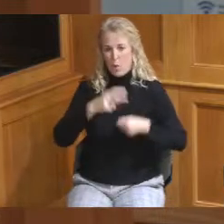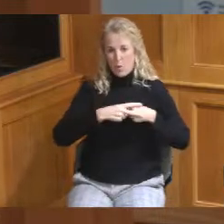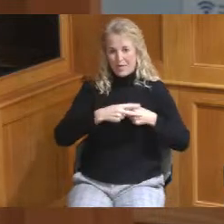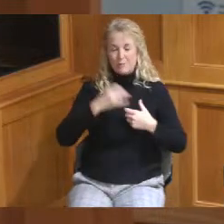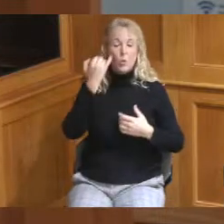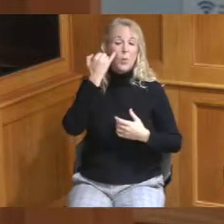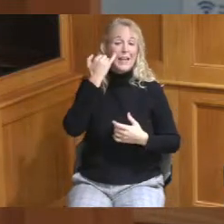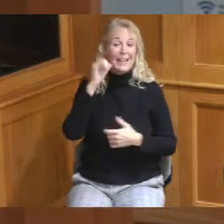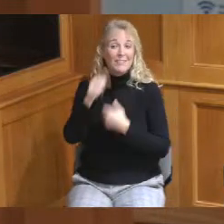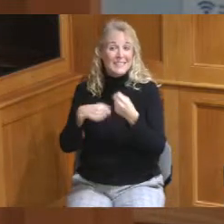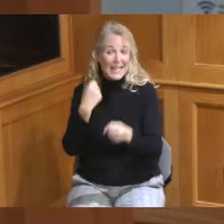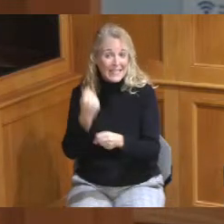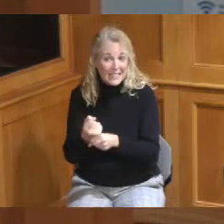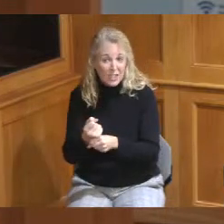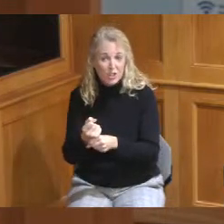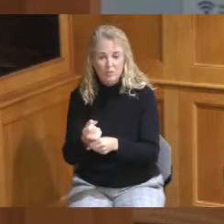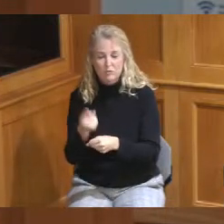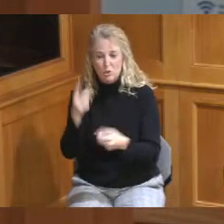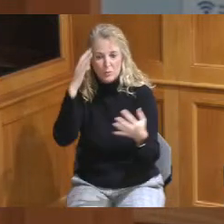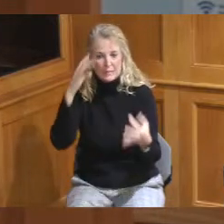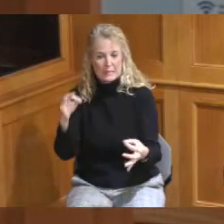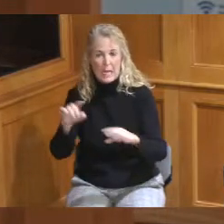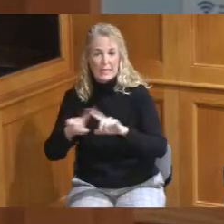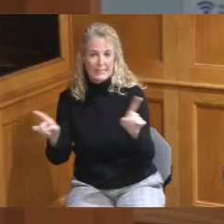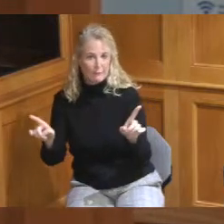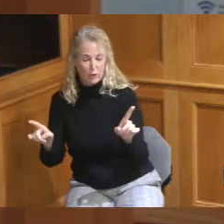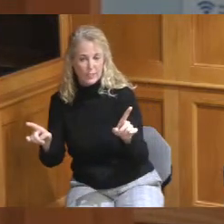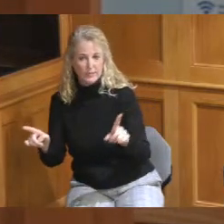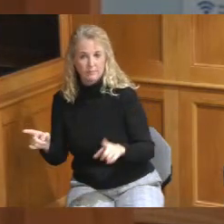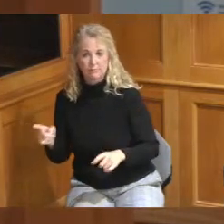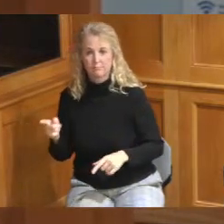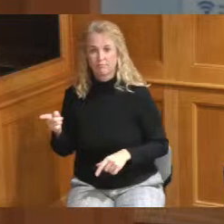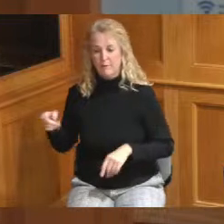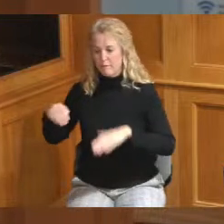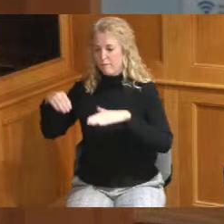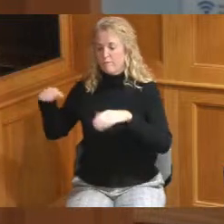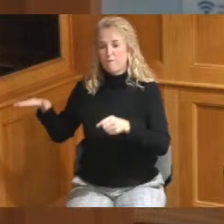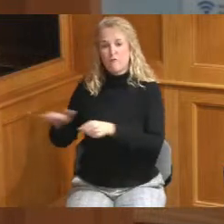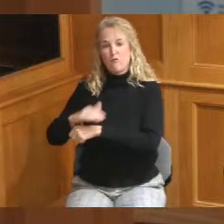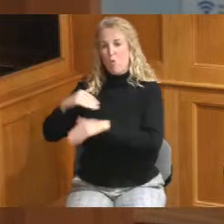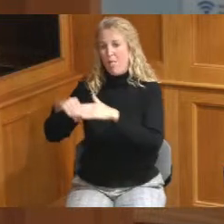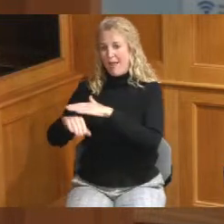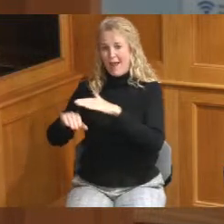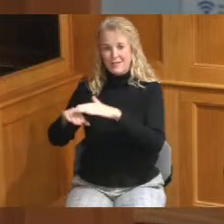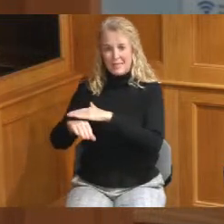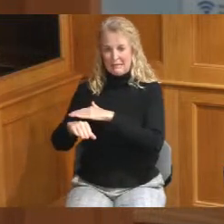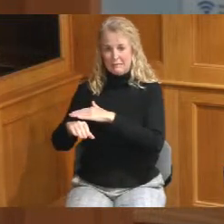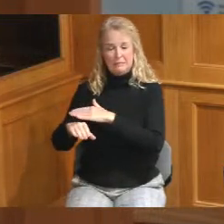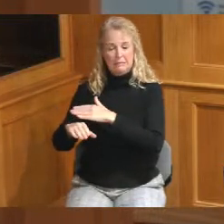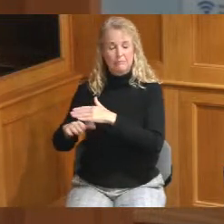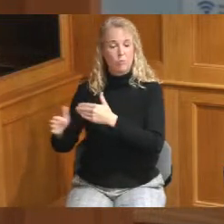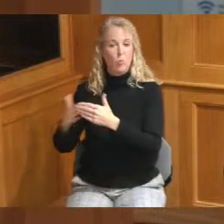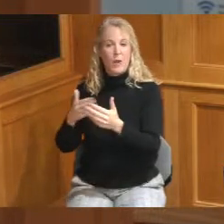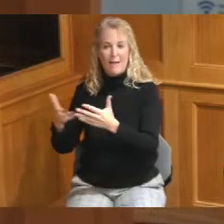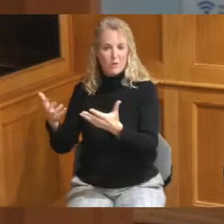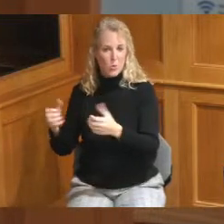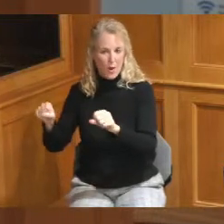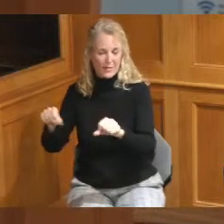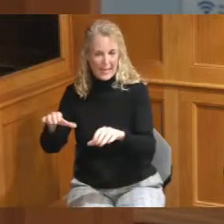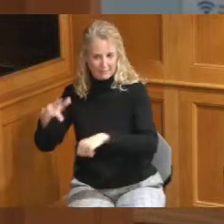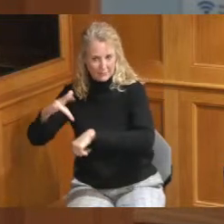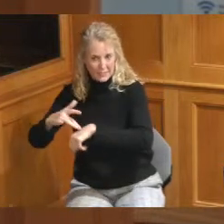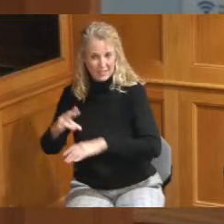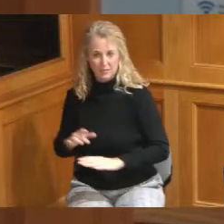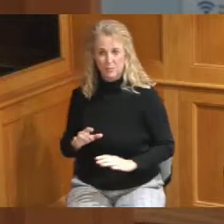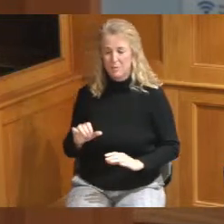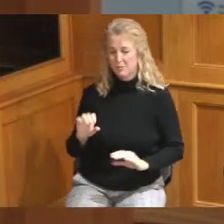10 years they decide to go a different direction for digital evidence storage, they have full access to their digital evidence and can do with it what they please. Okay, with